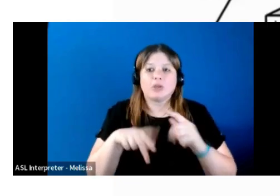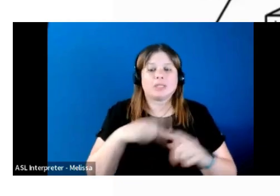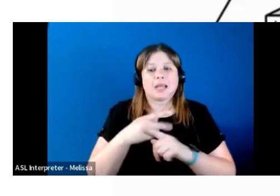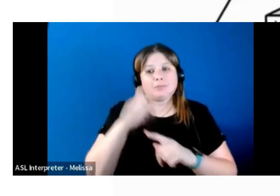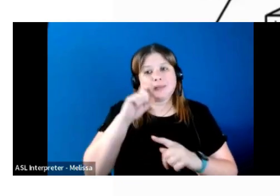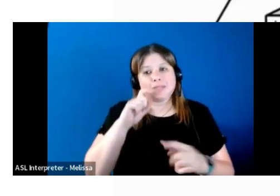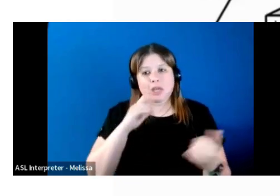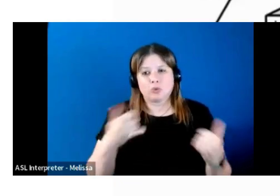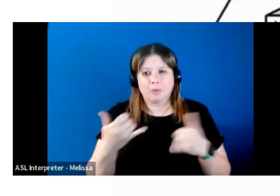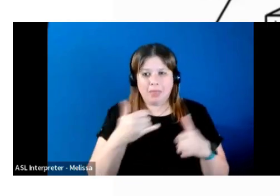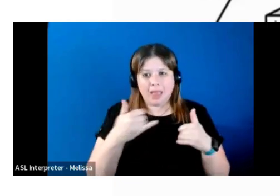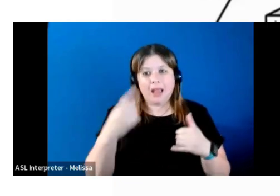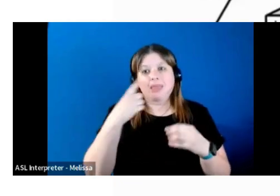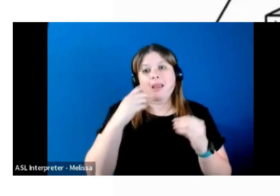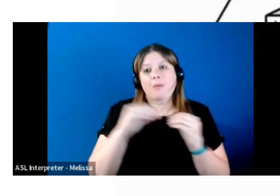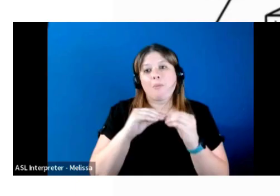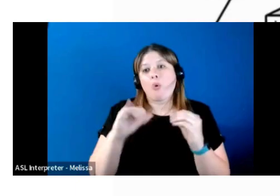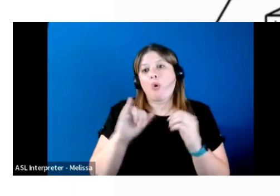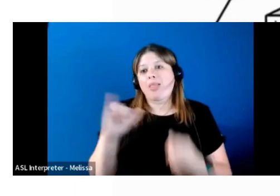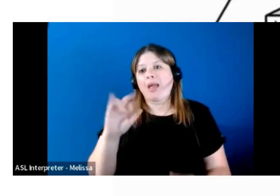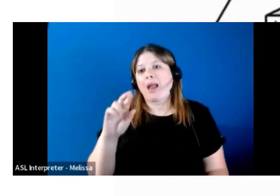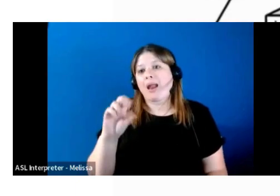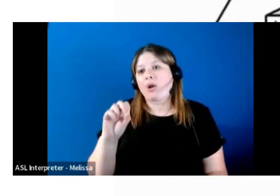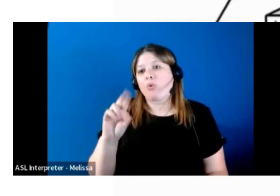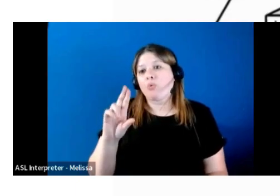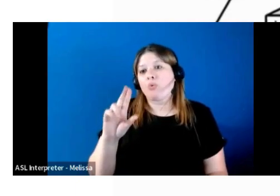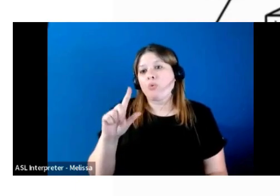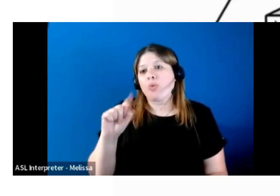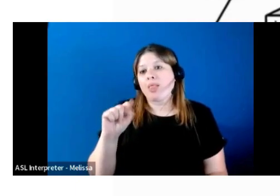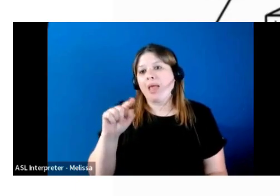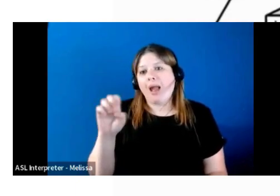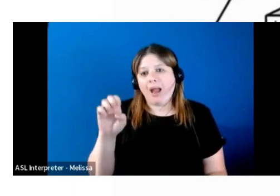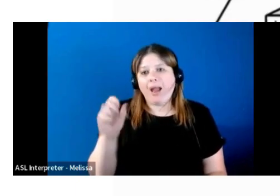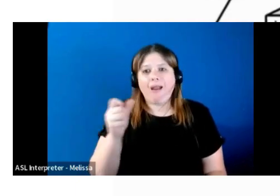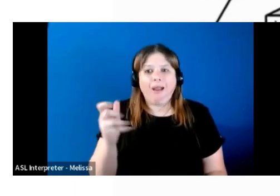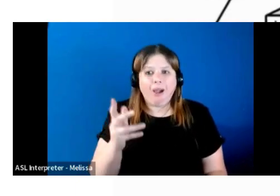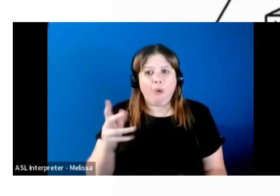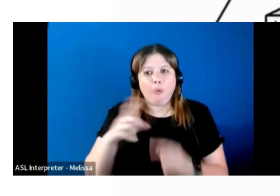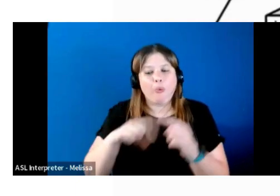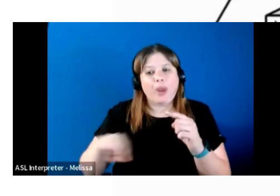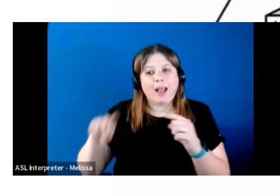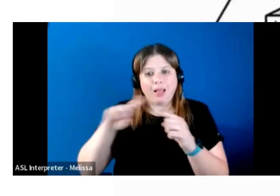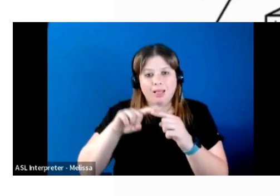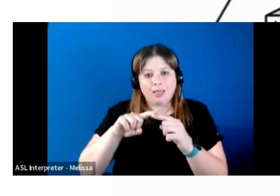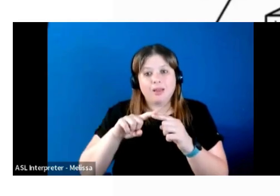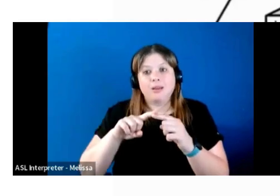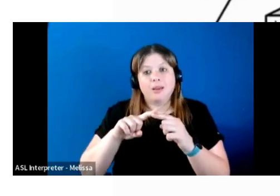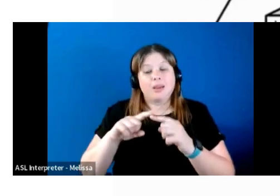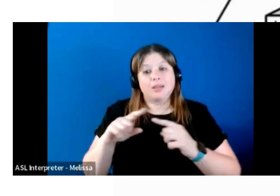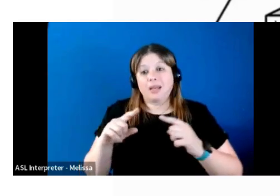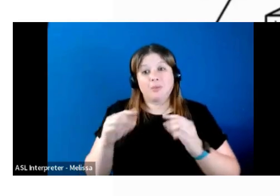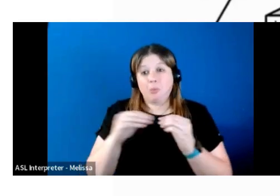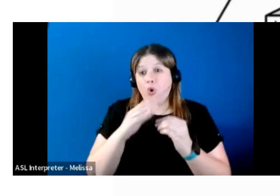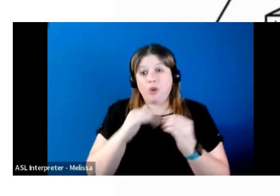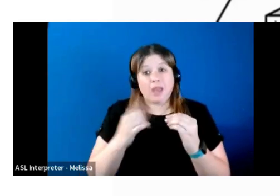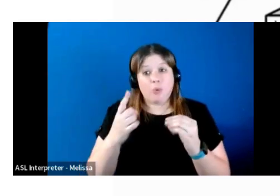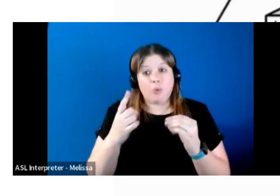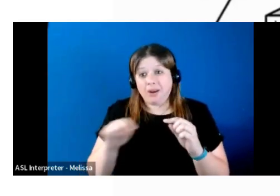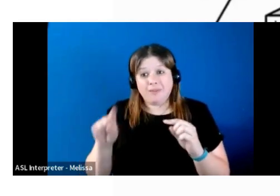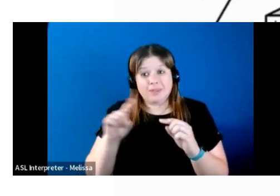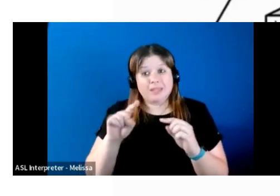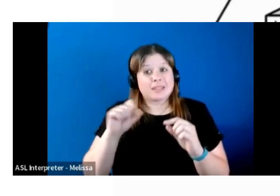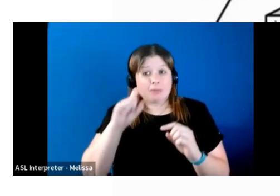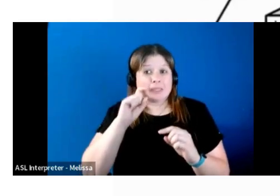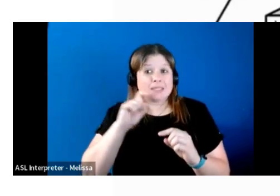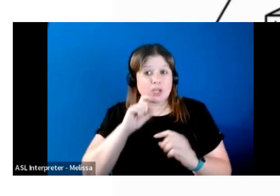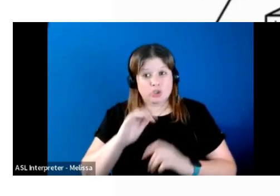wheel. Any one of these kinds of partner sex can be satisfying in their own right. And another way to flip